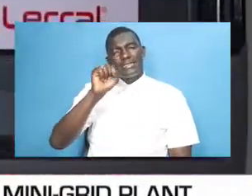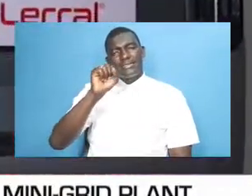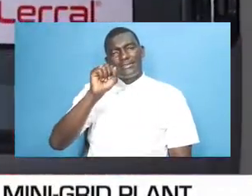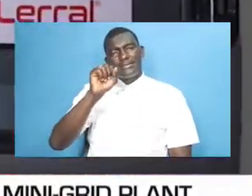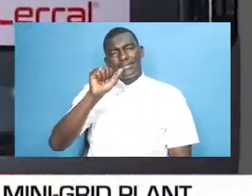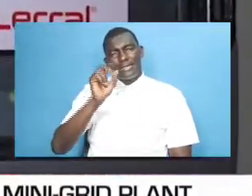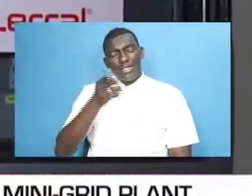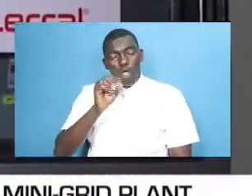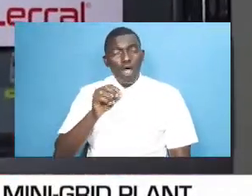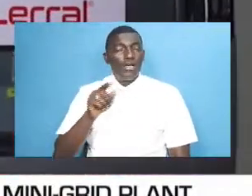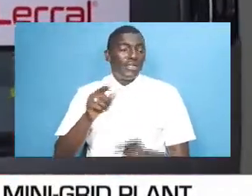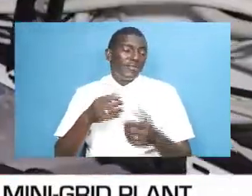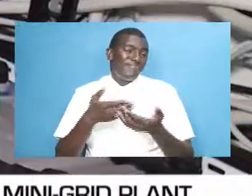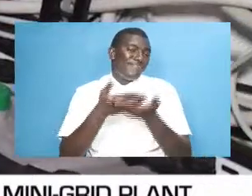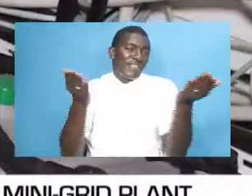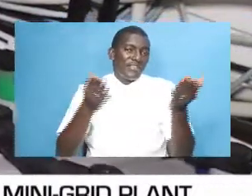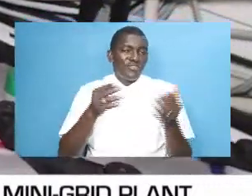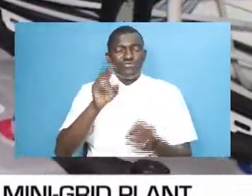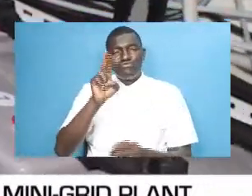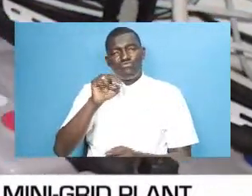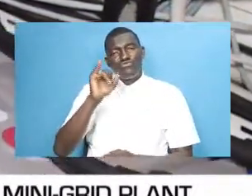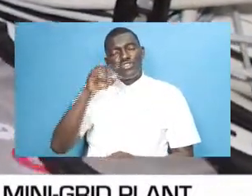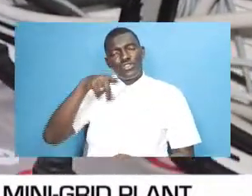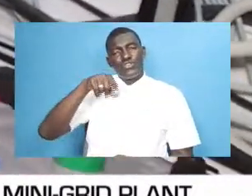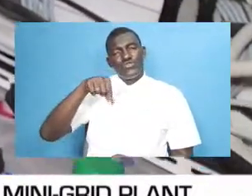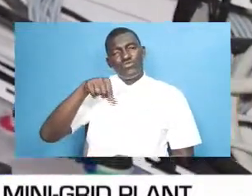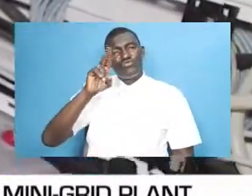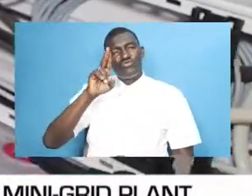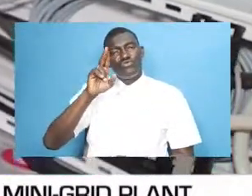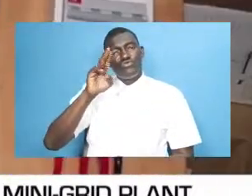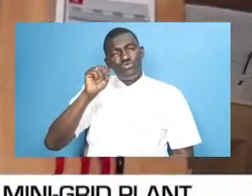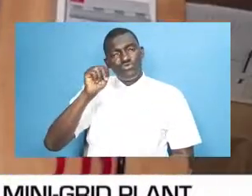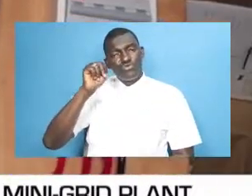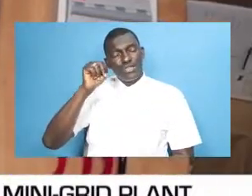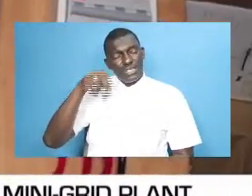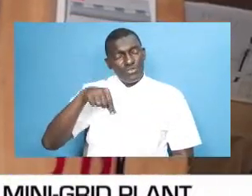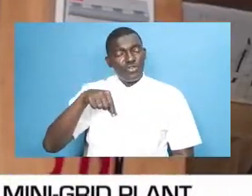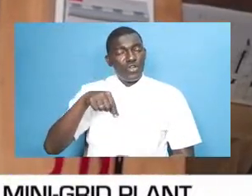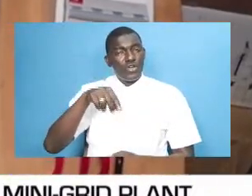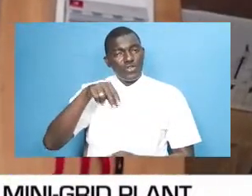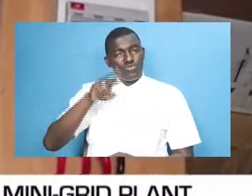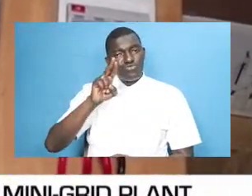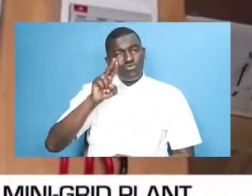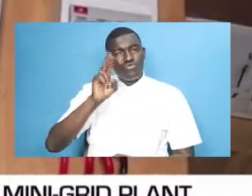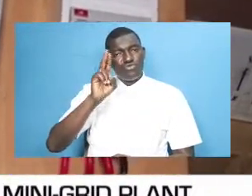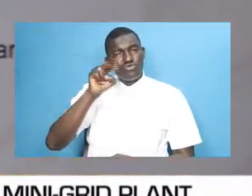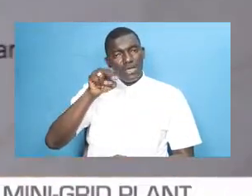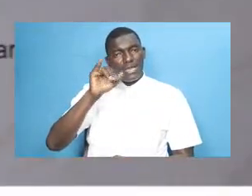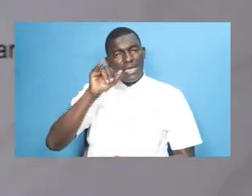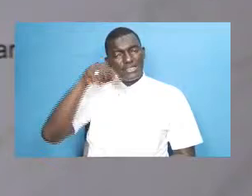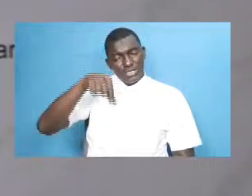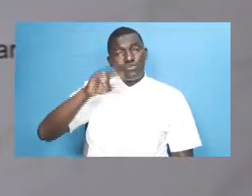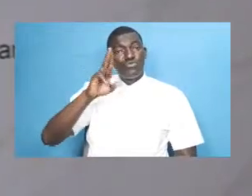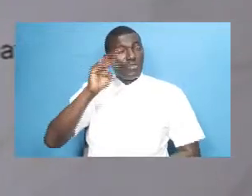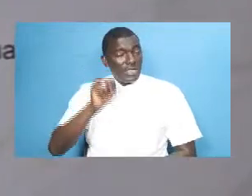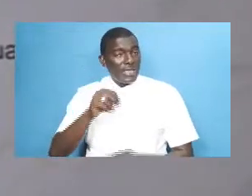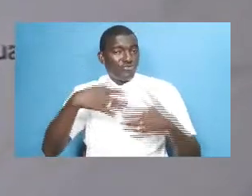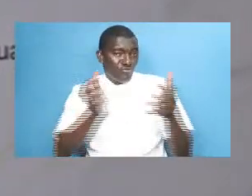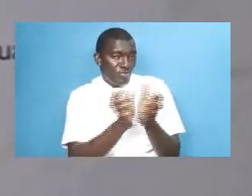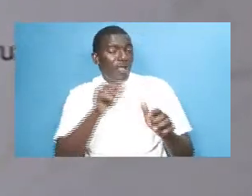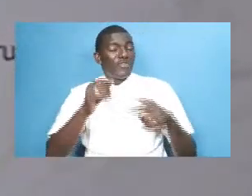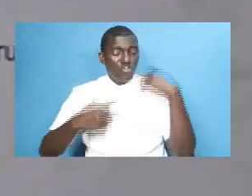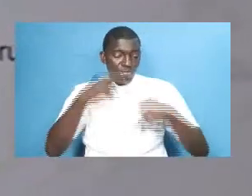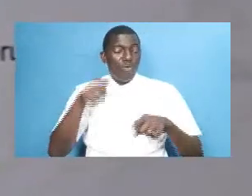mini-grid grant to Unit Group should be a springboard for Gambia's mini-grid revolution after competing with over